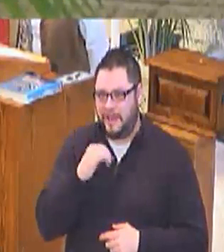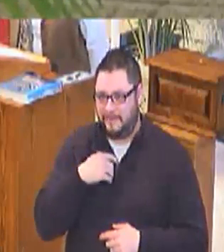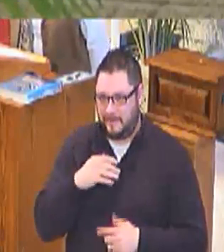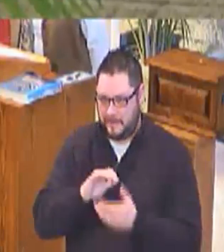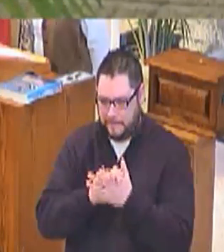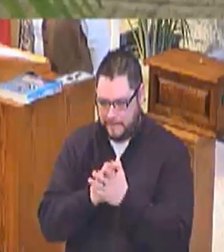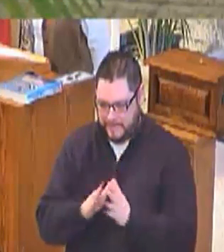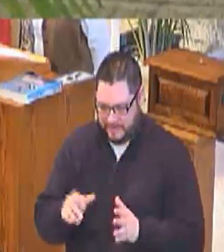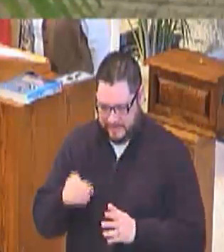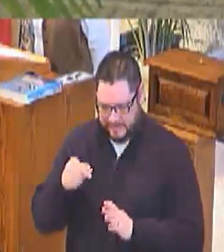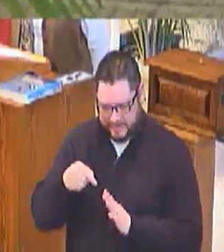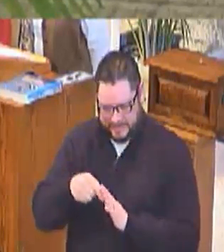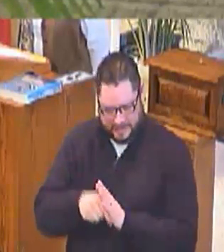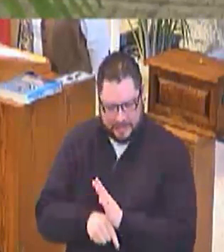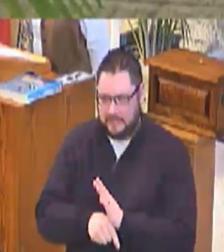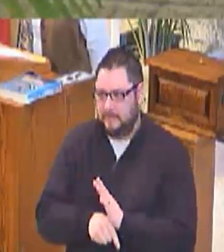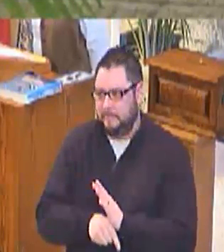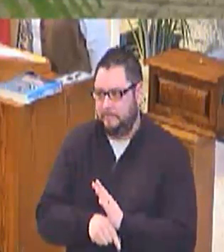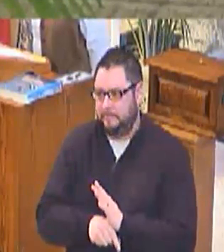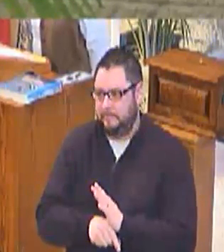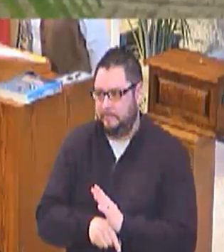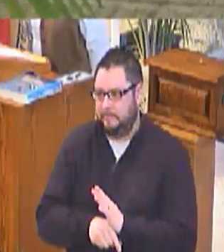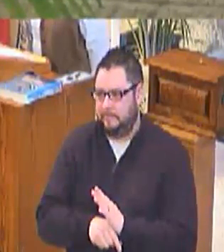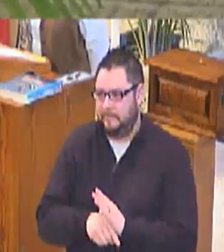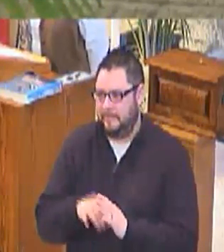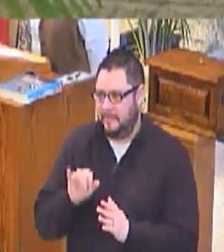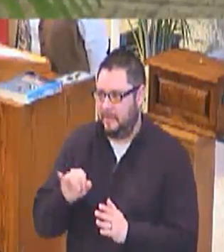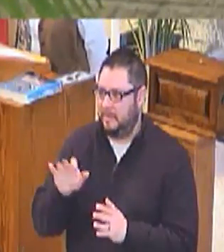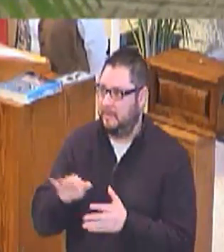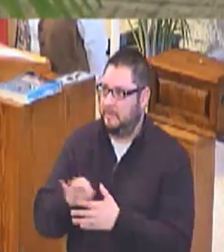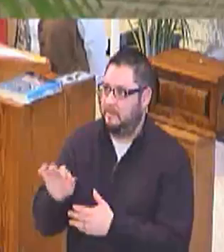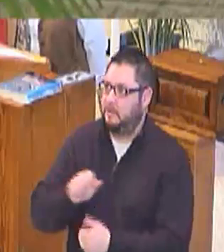peace found in the presence of spirit.